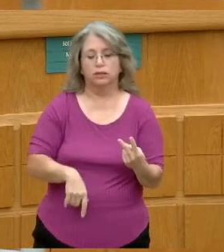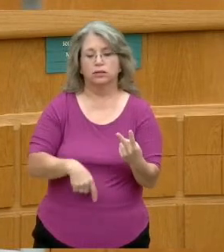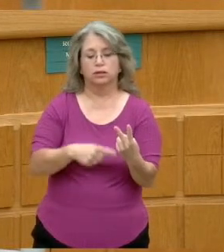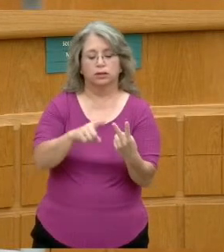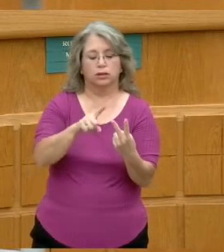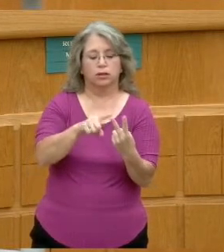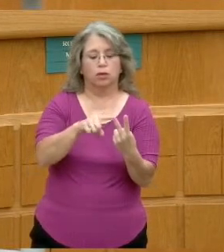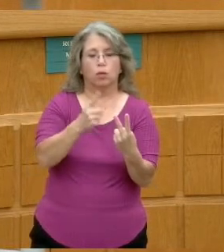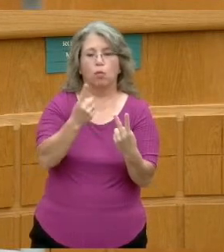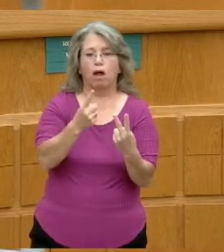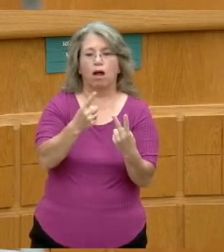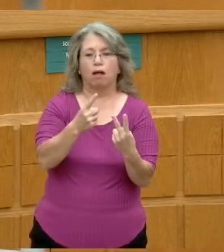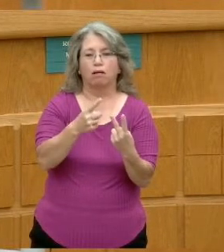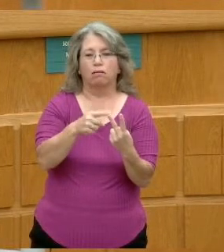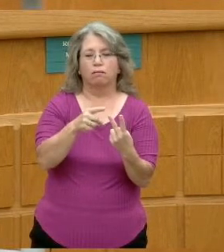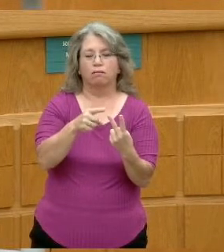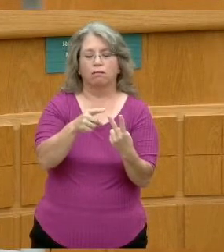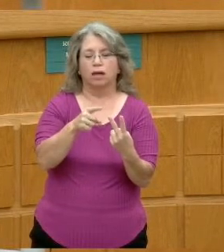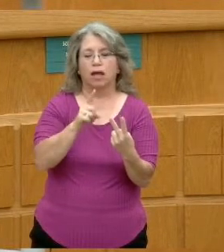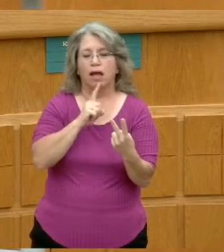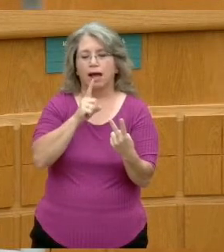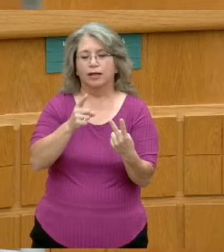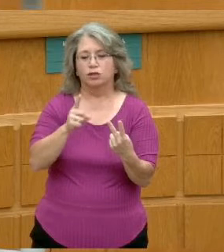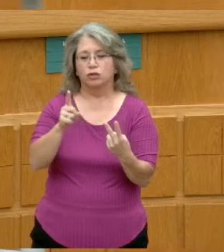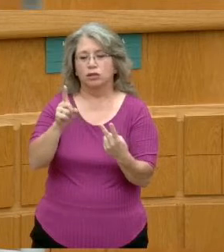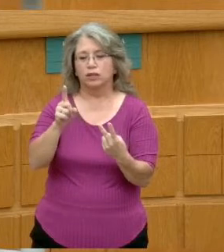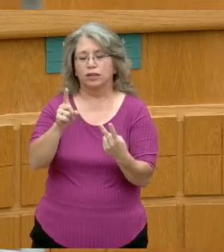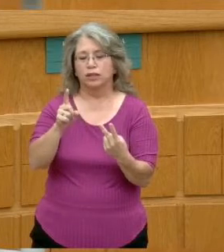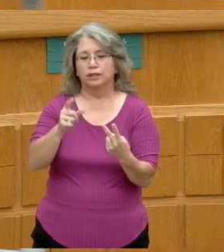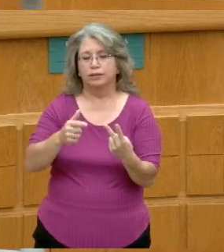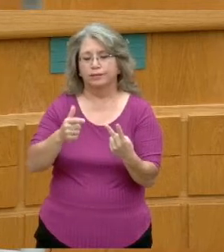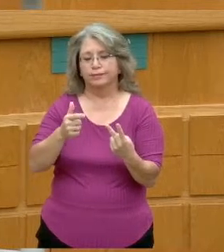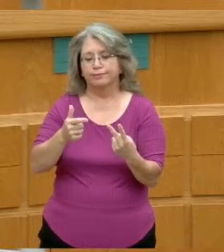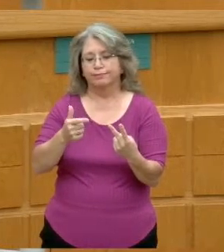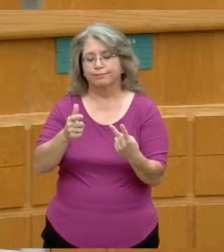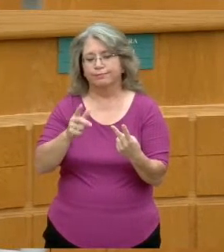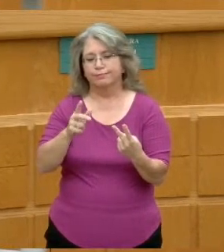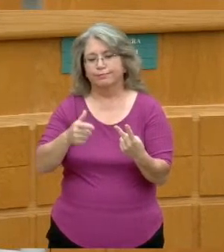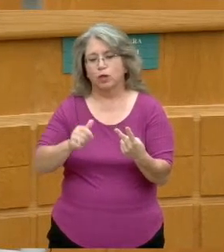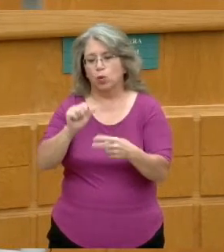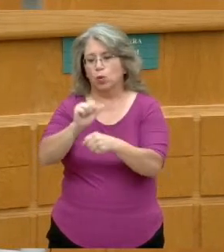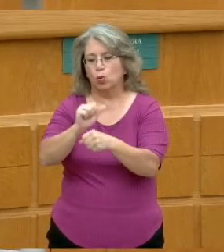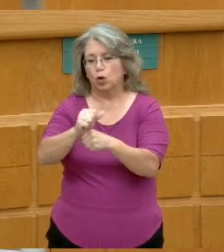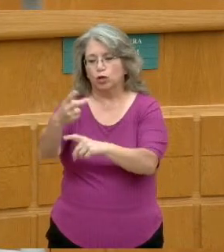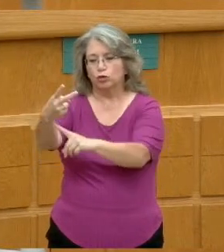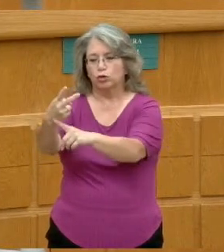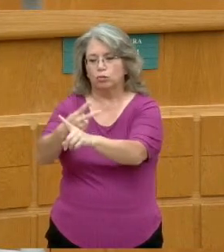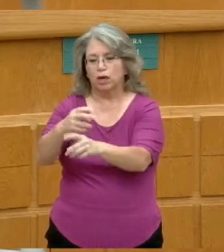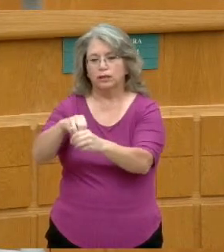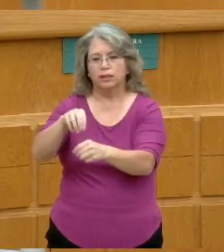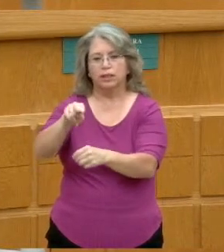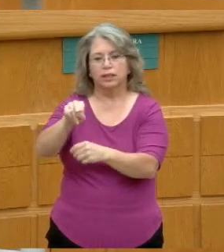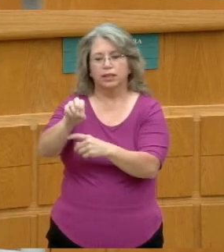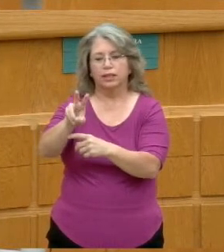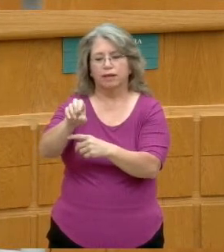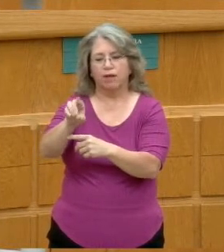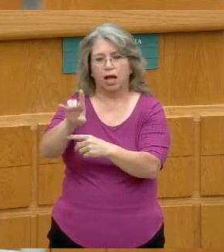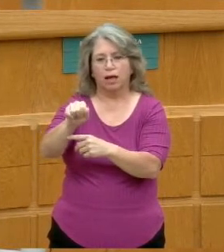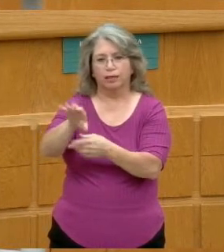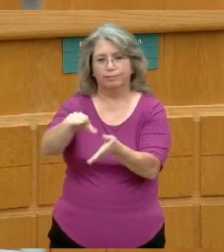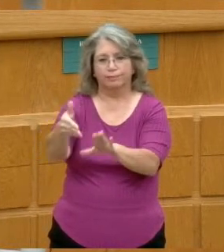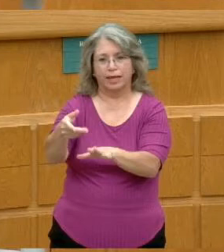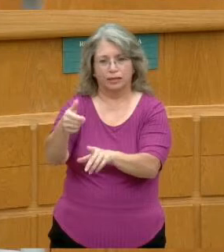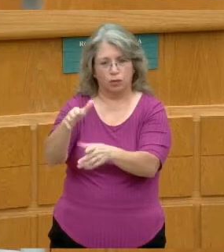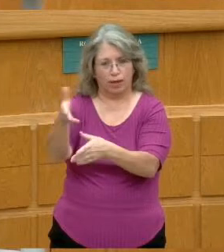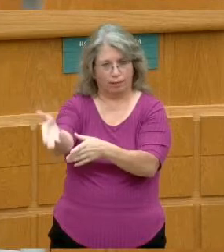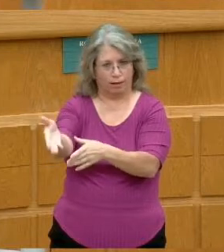persons in Corpus Christi was actually working for the past 2 months or so in Nevada. He was a traveling nurse, but we're required by